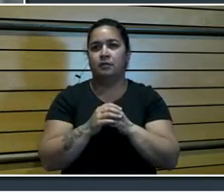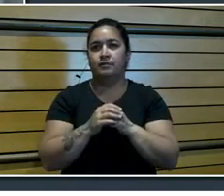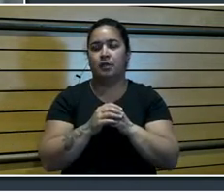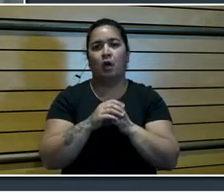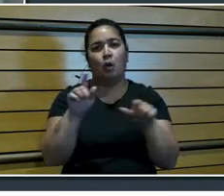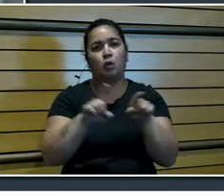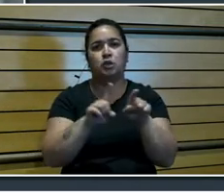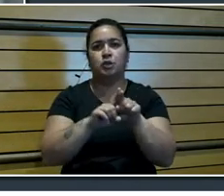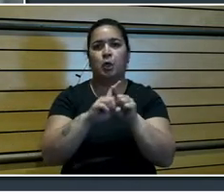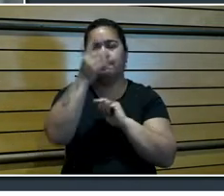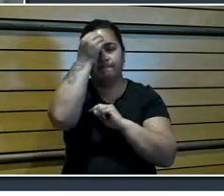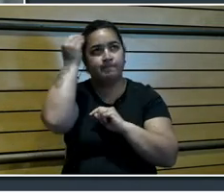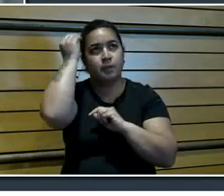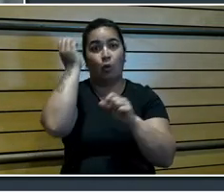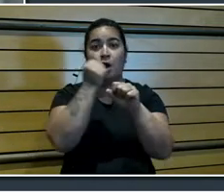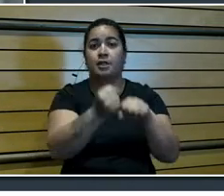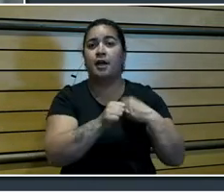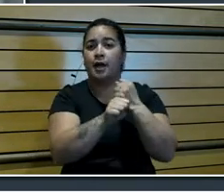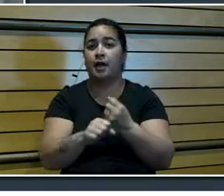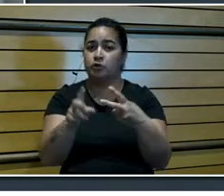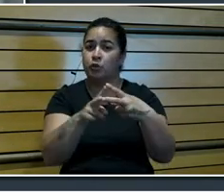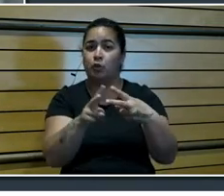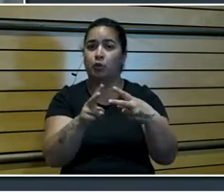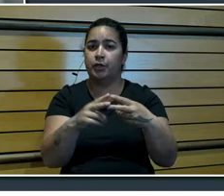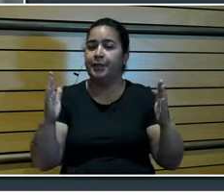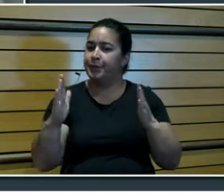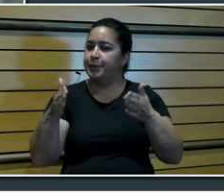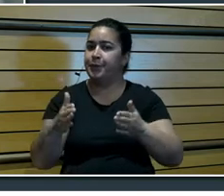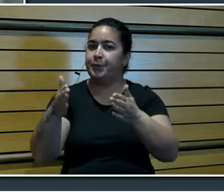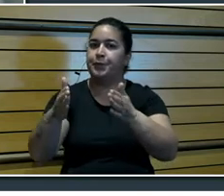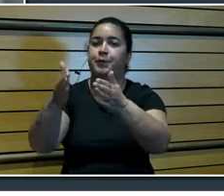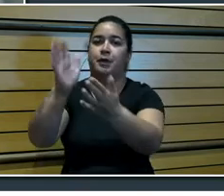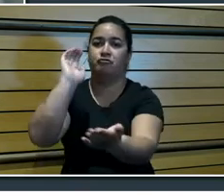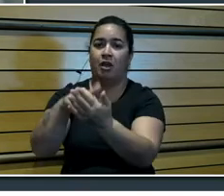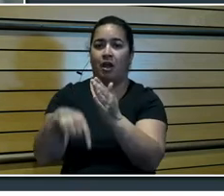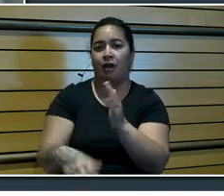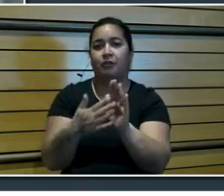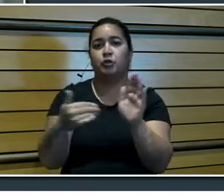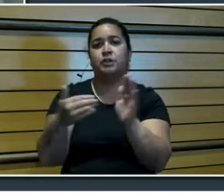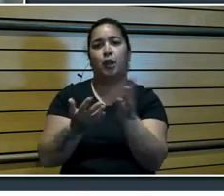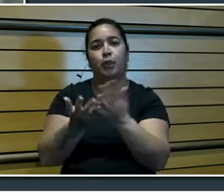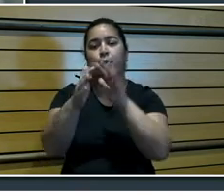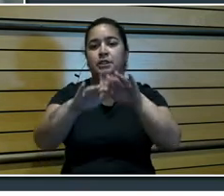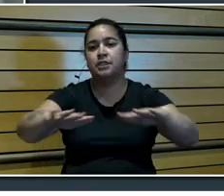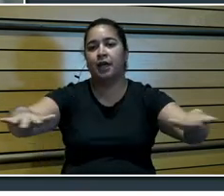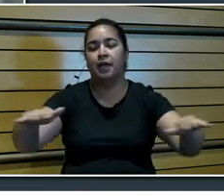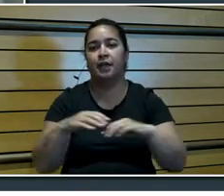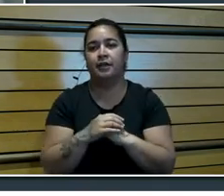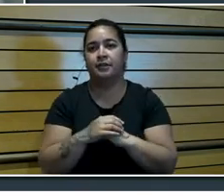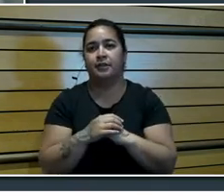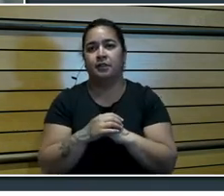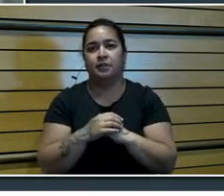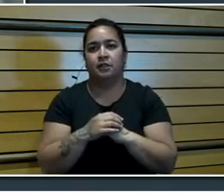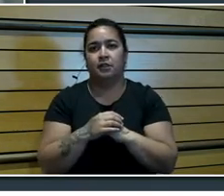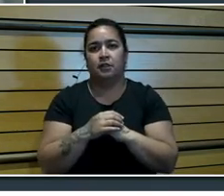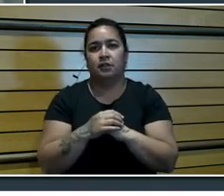waka. Ka tai te awa ki te moana nui a ki wa. The river reaches the ocean. Te awa whakairo whenua tai noa ki te ngutu a wa ko more